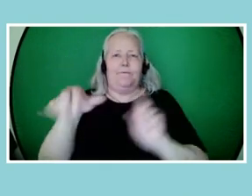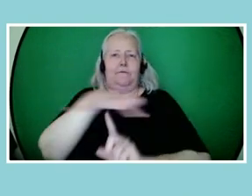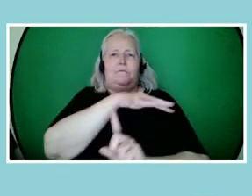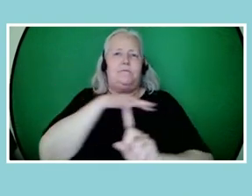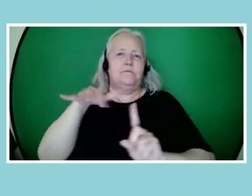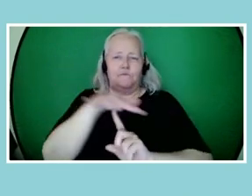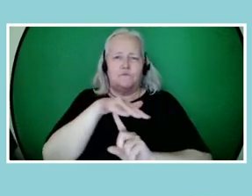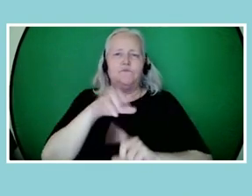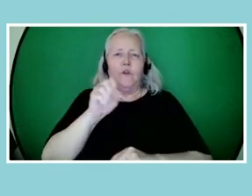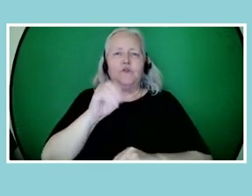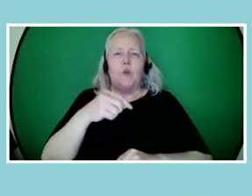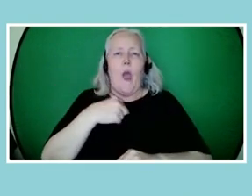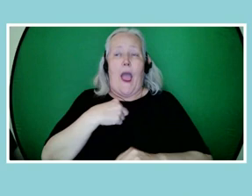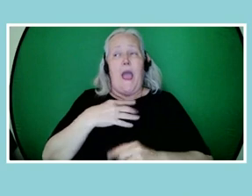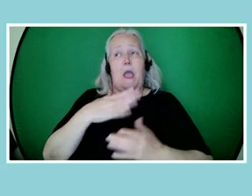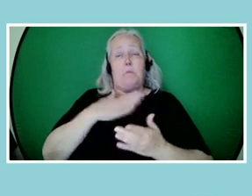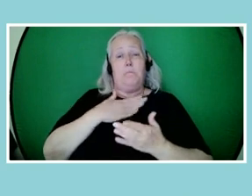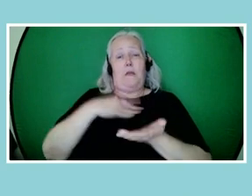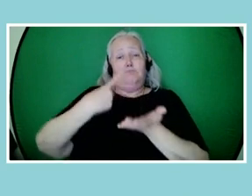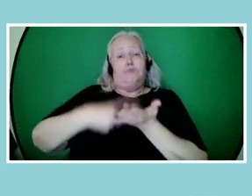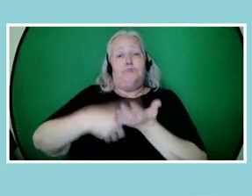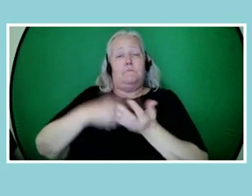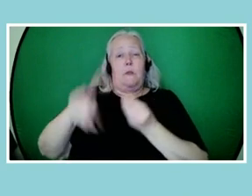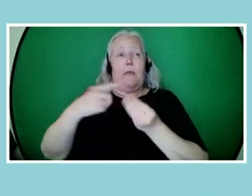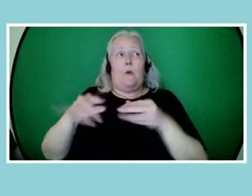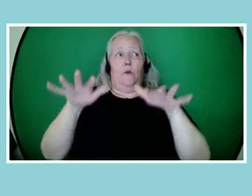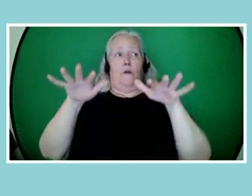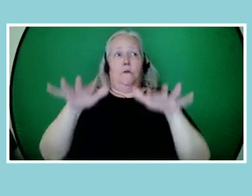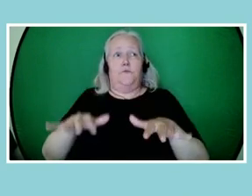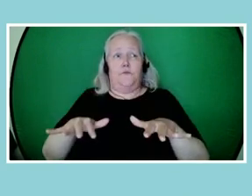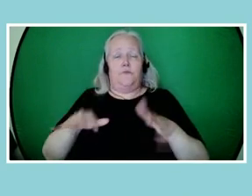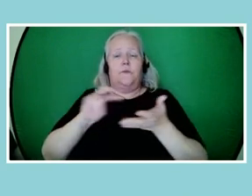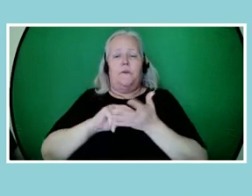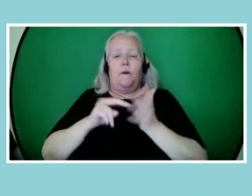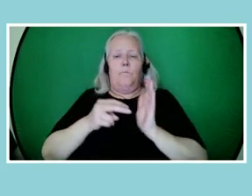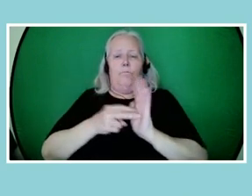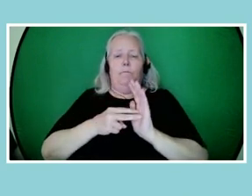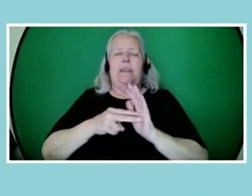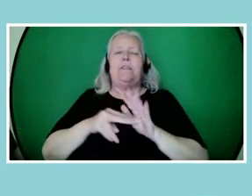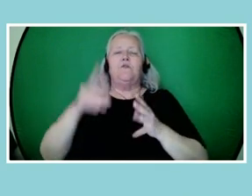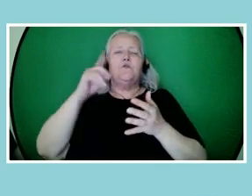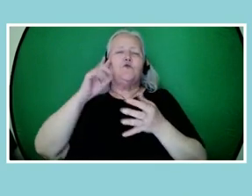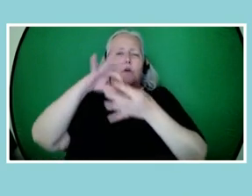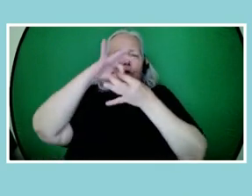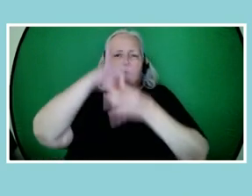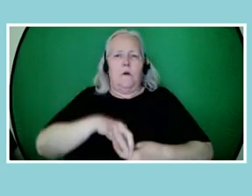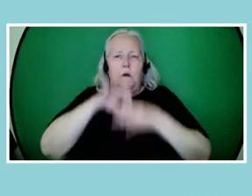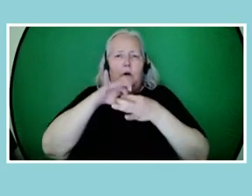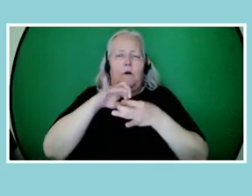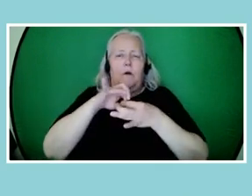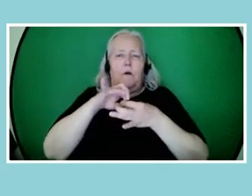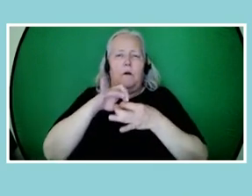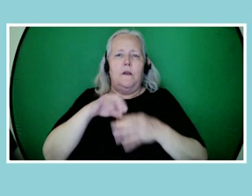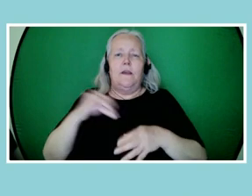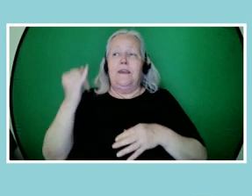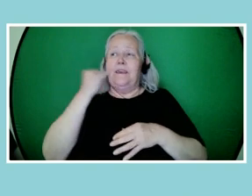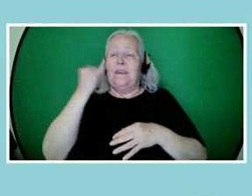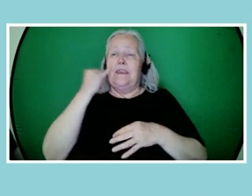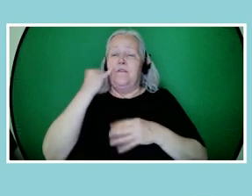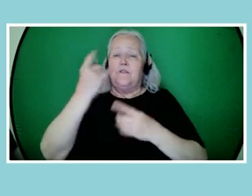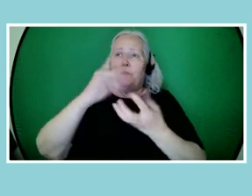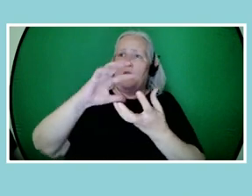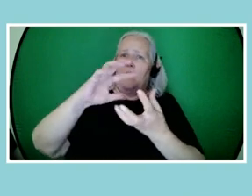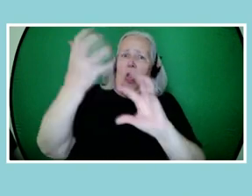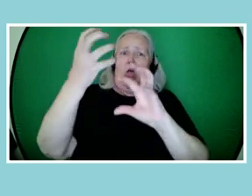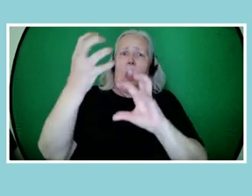talk about de-escalation as a practice of grounding, because when something happens, something pops off, tensions